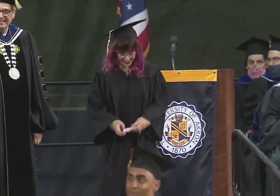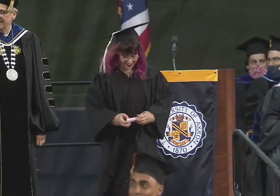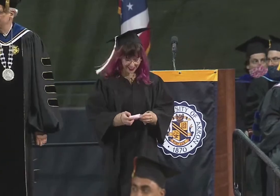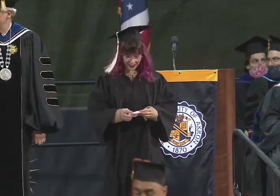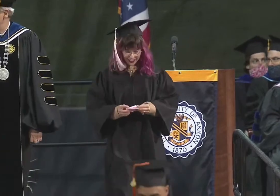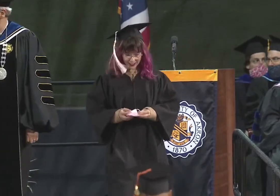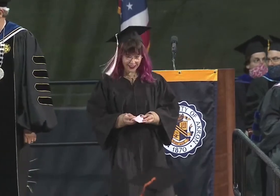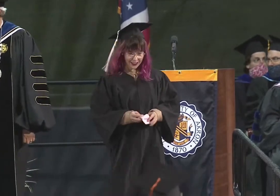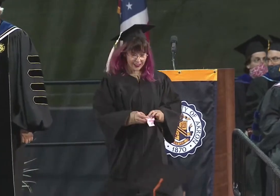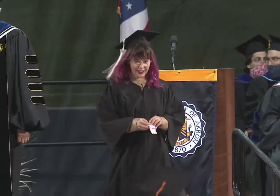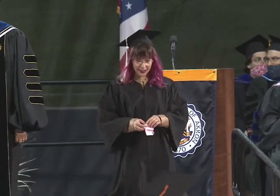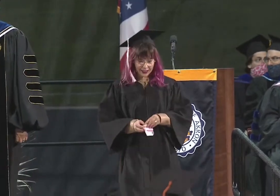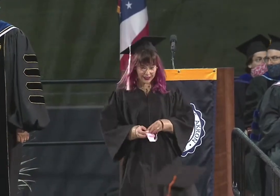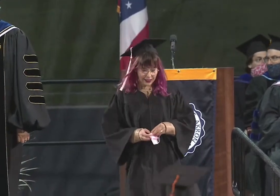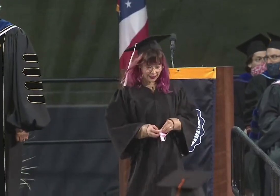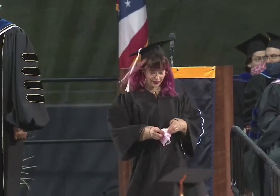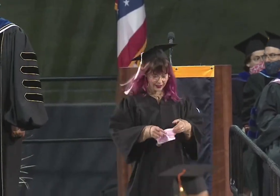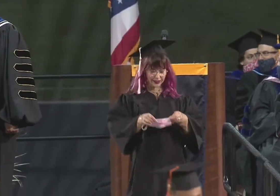Allison Arbogast.